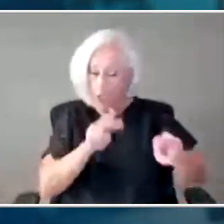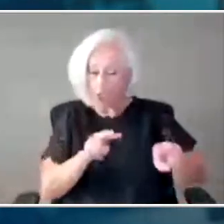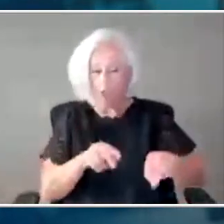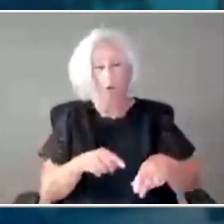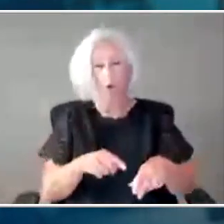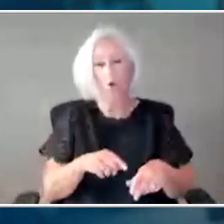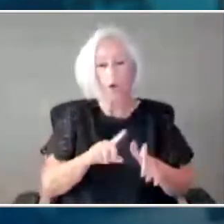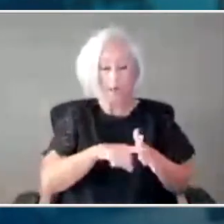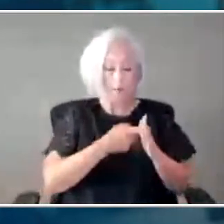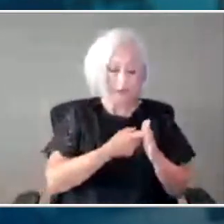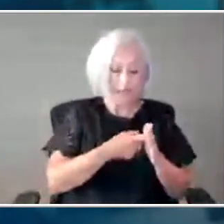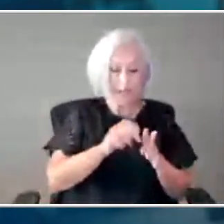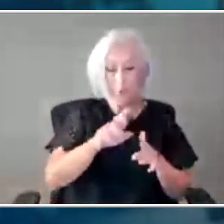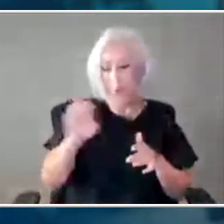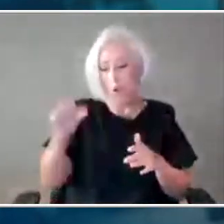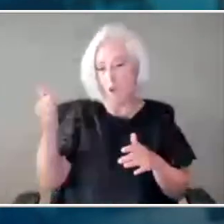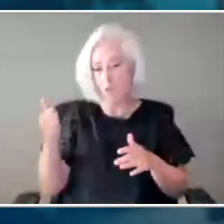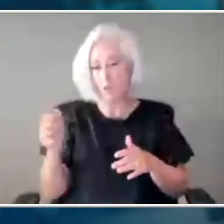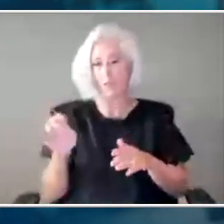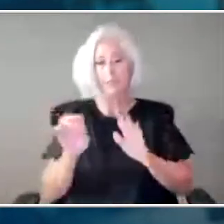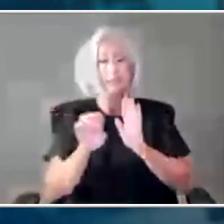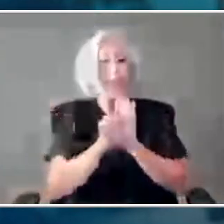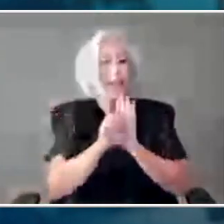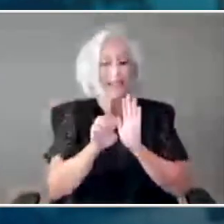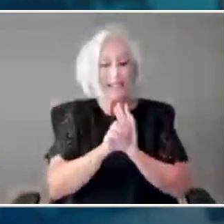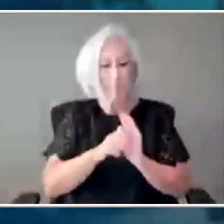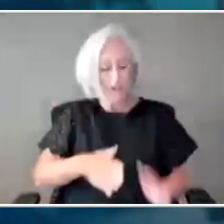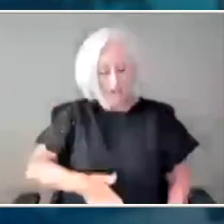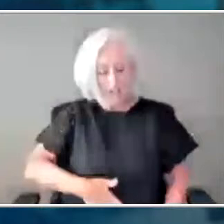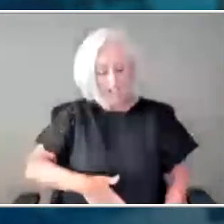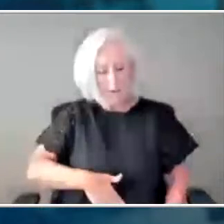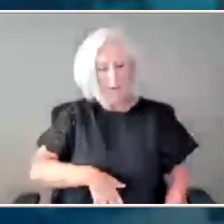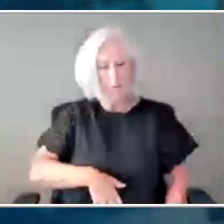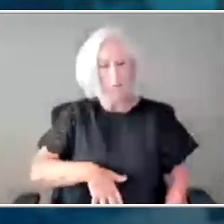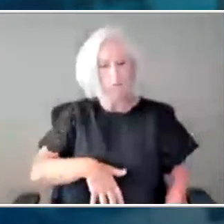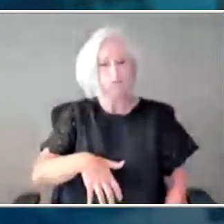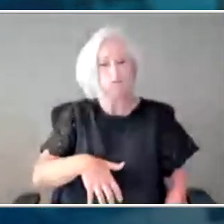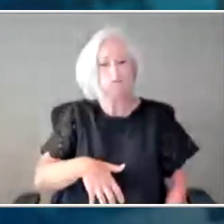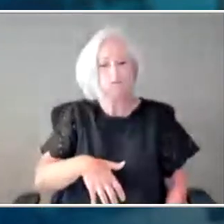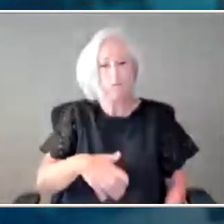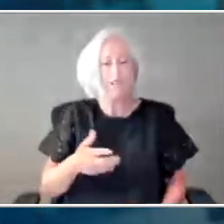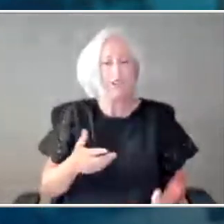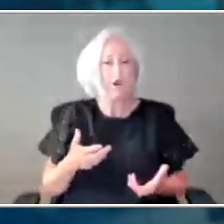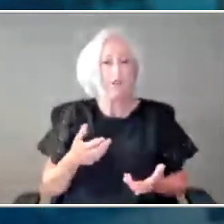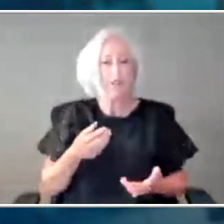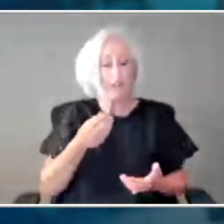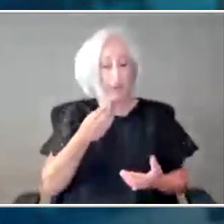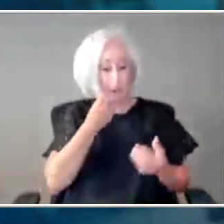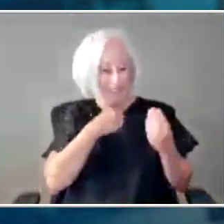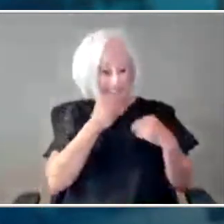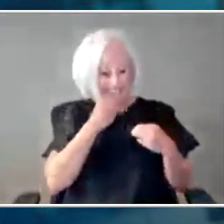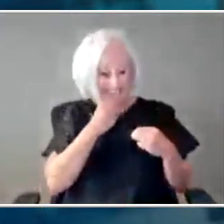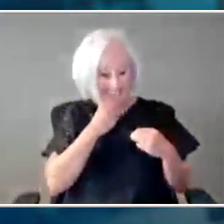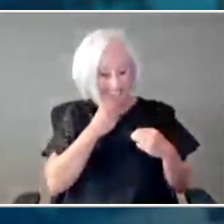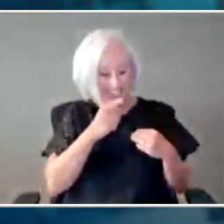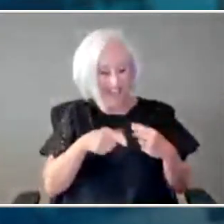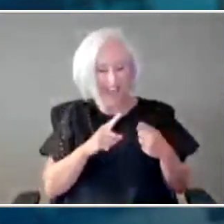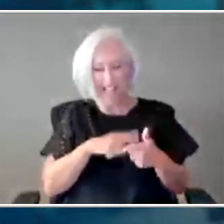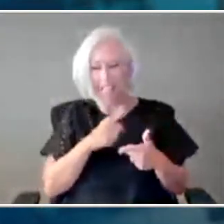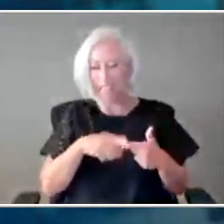like abdominal bloating, the inability to eat. So really, like you take a couple bites of food and you're just really full right